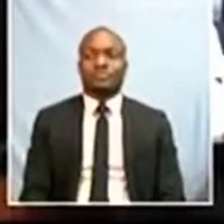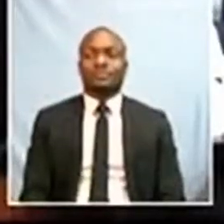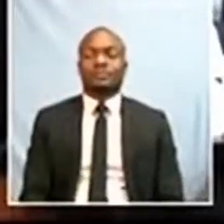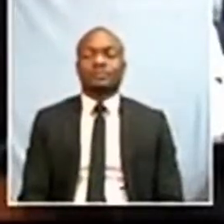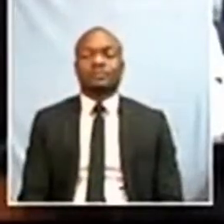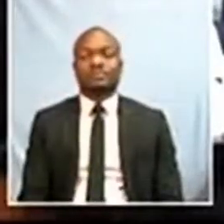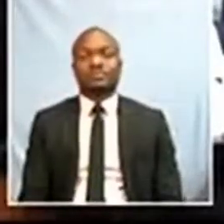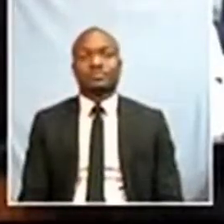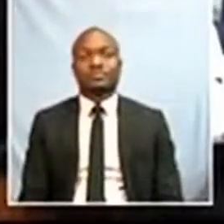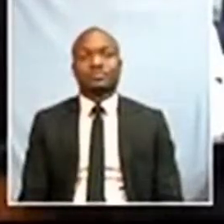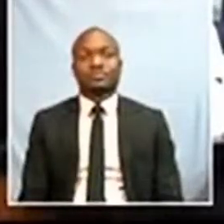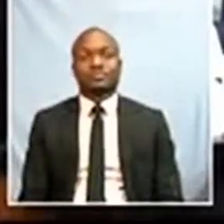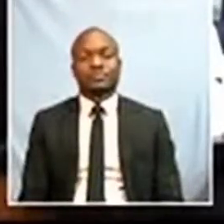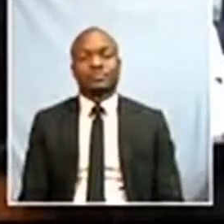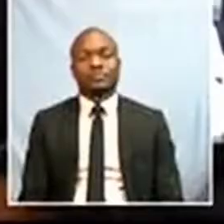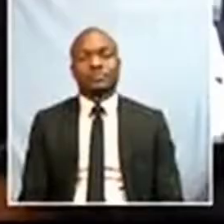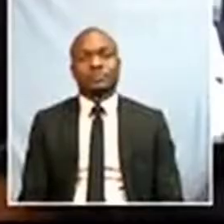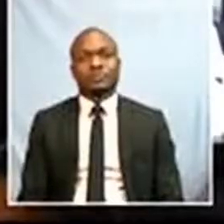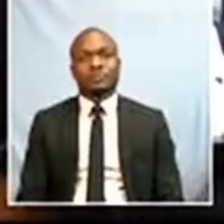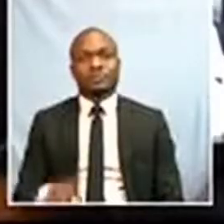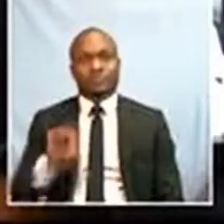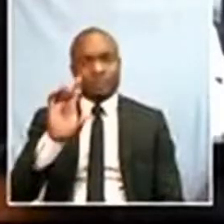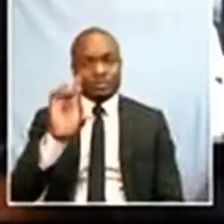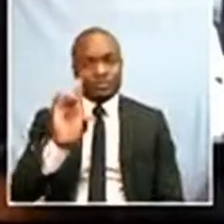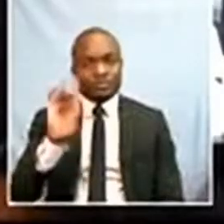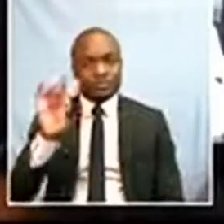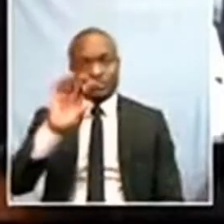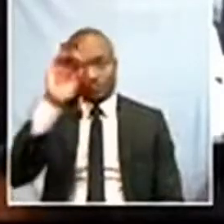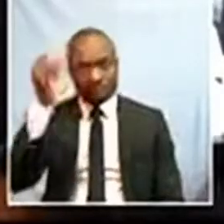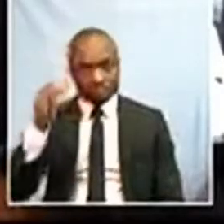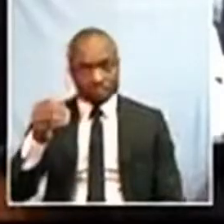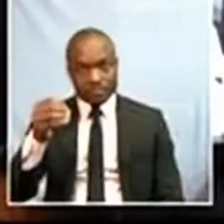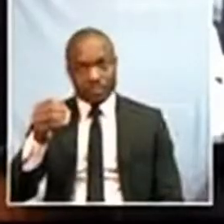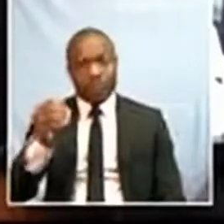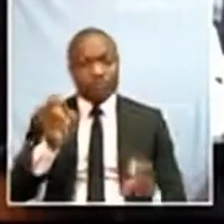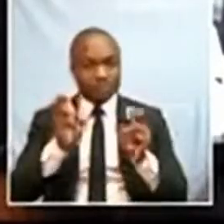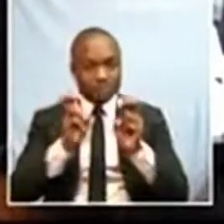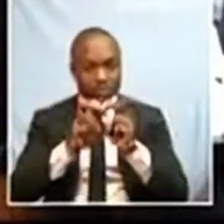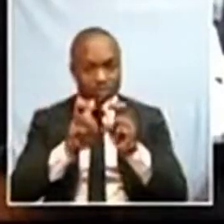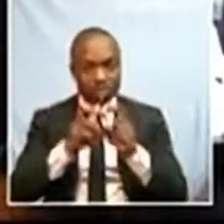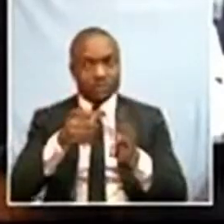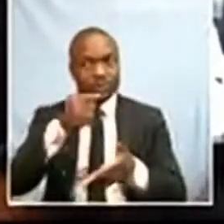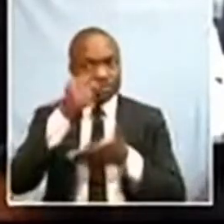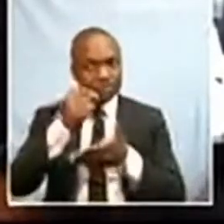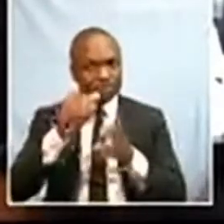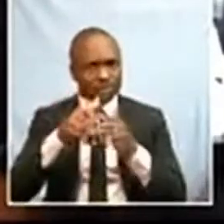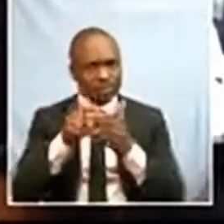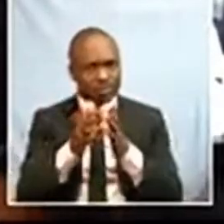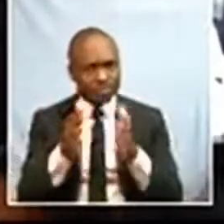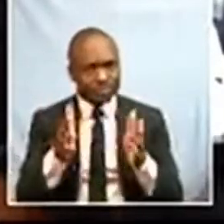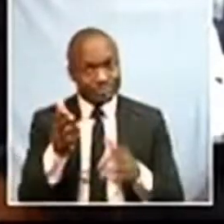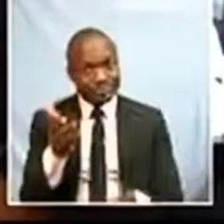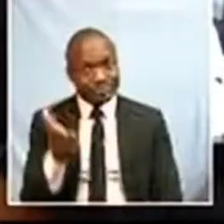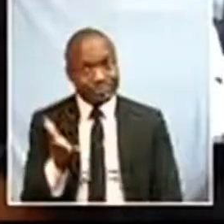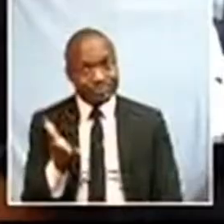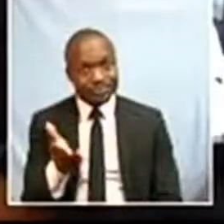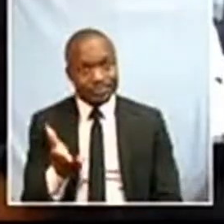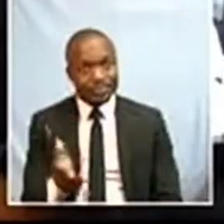It's almost 30% of the contract sum. That is how much?